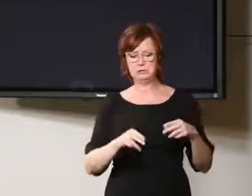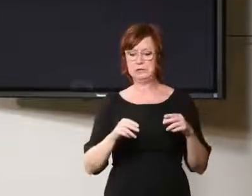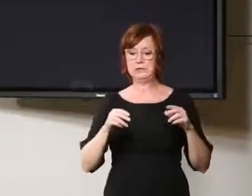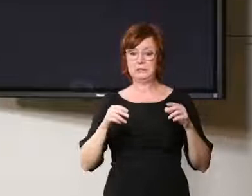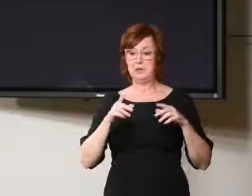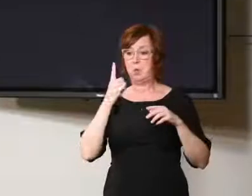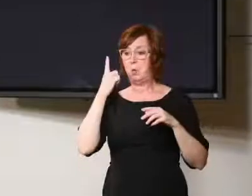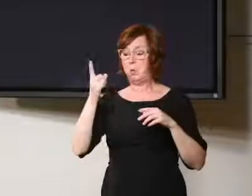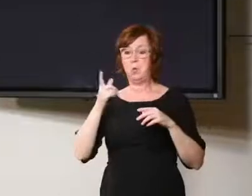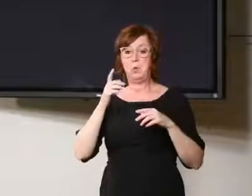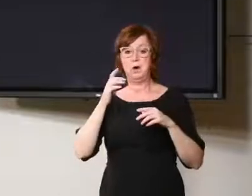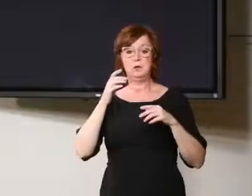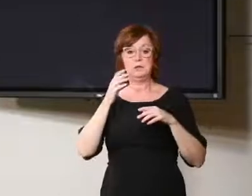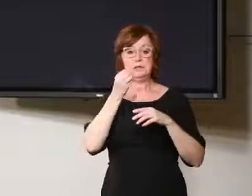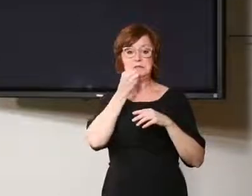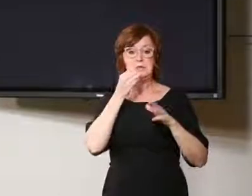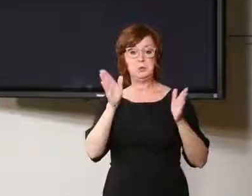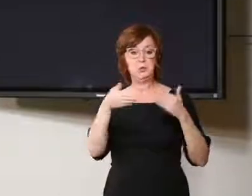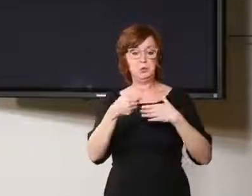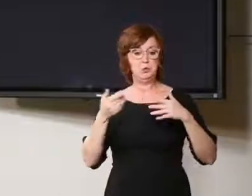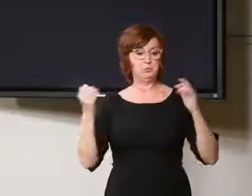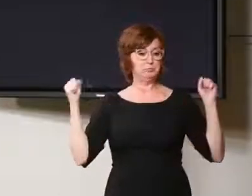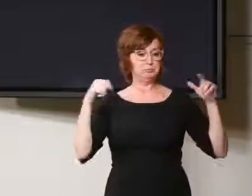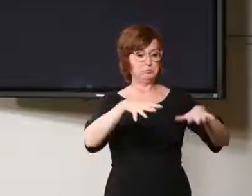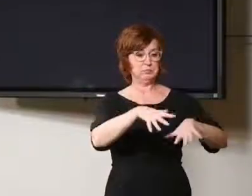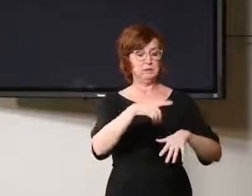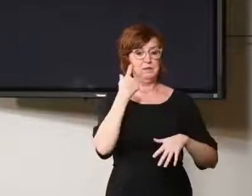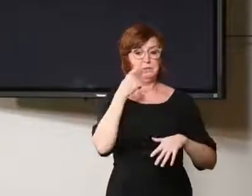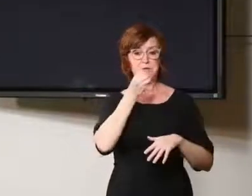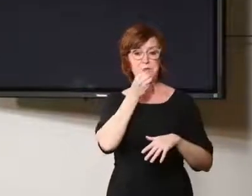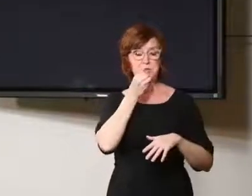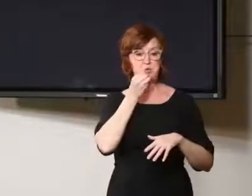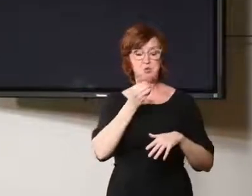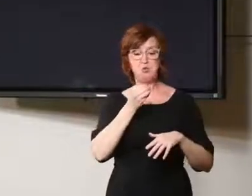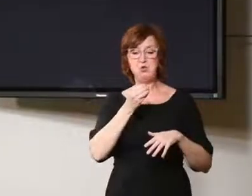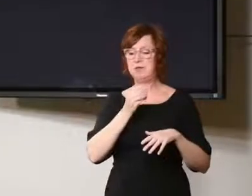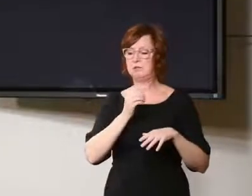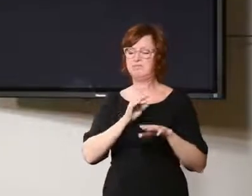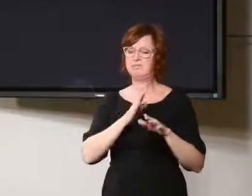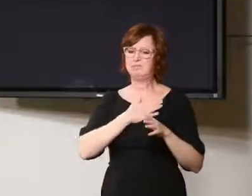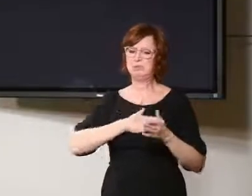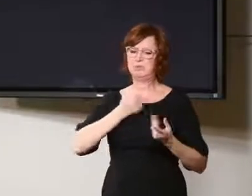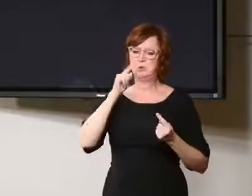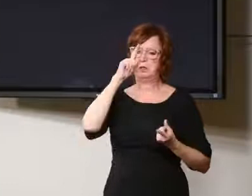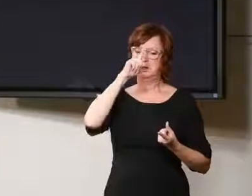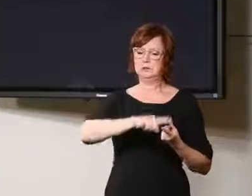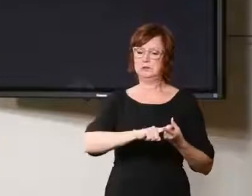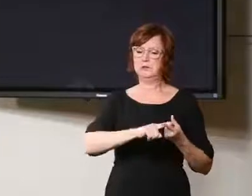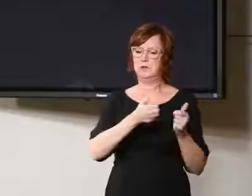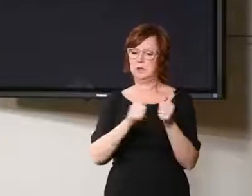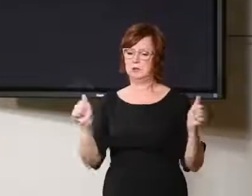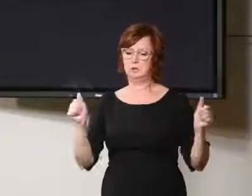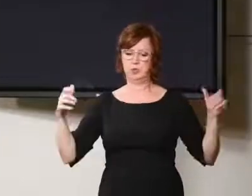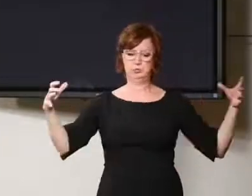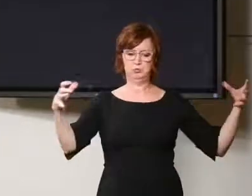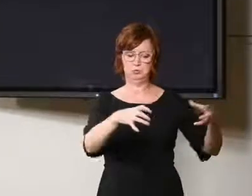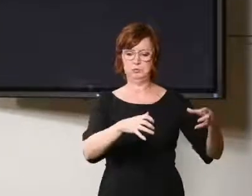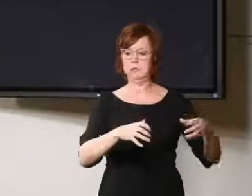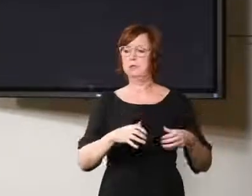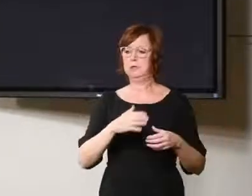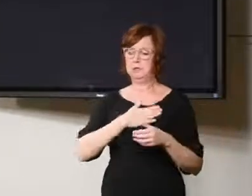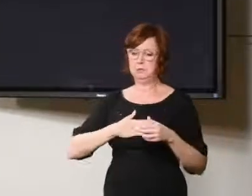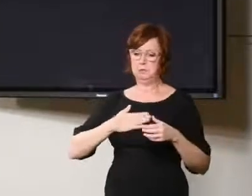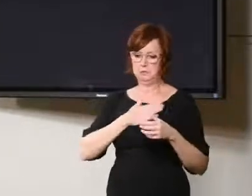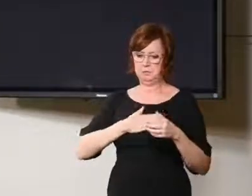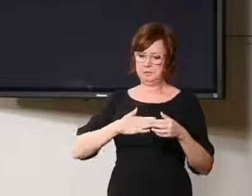dining area or where group activities are happening. Maybe try to minimize that, or for socialization have smaller groups, maybe 2